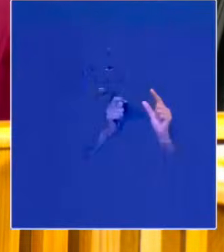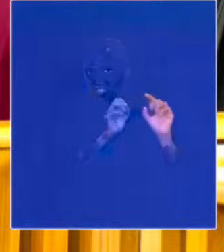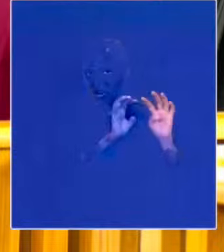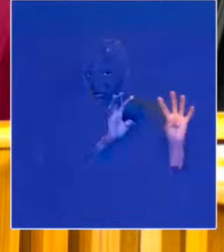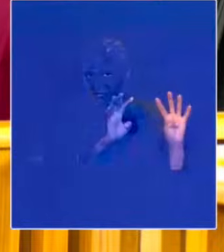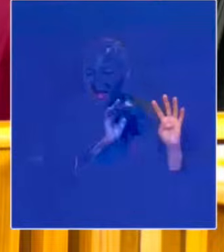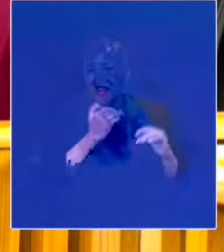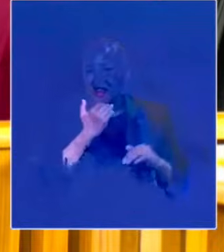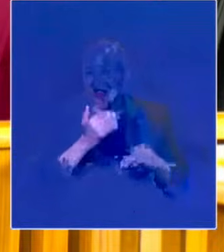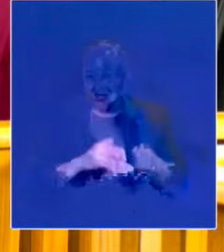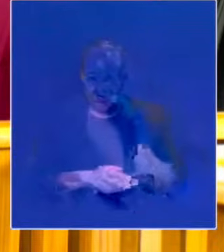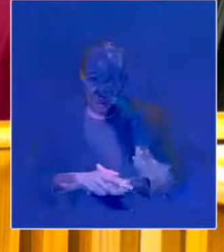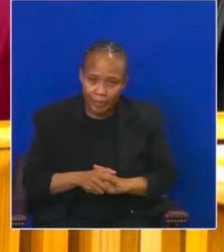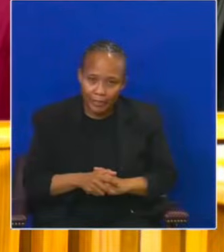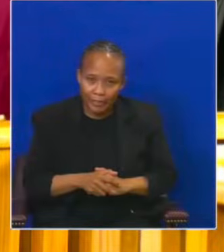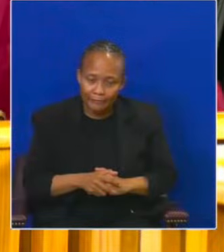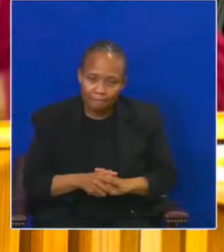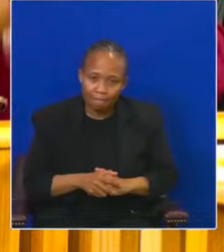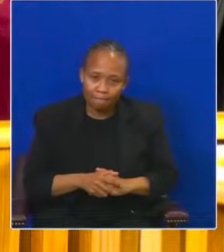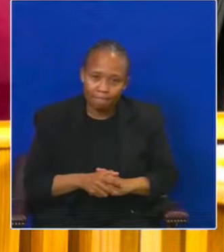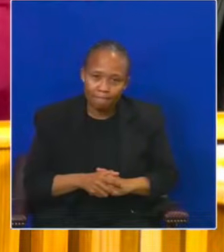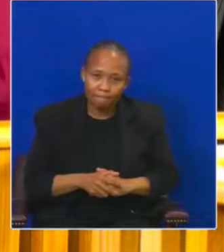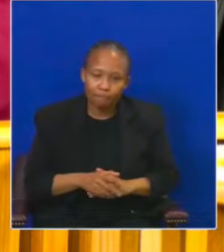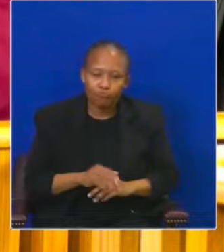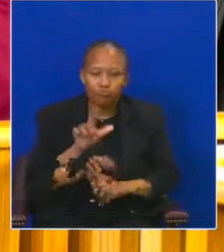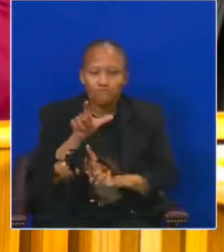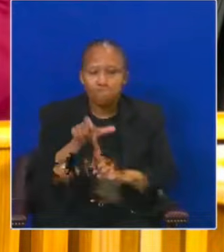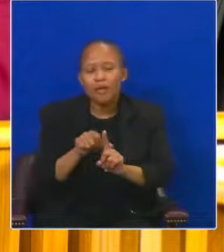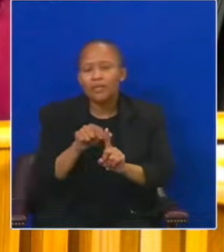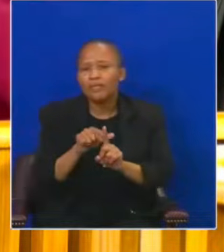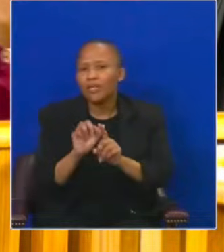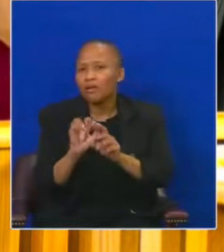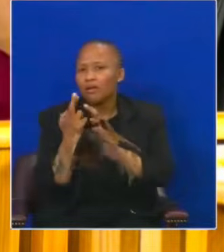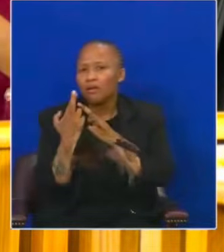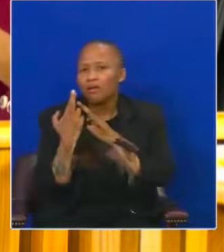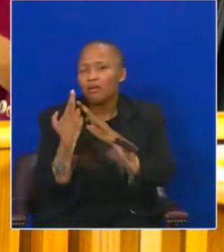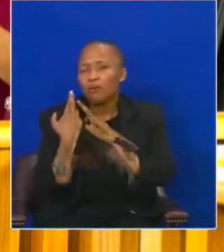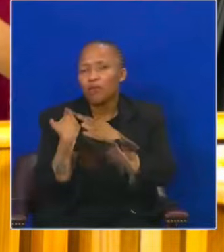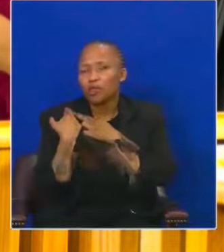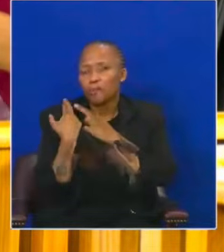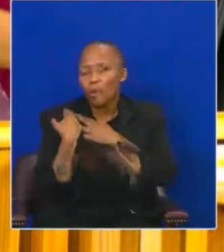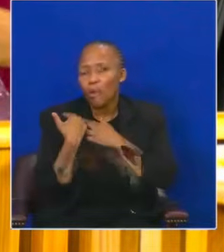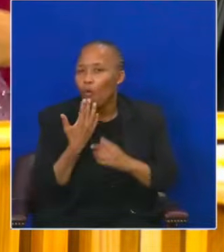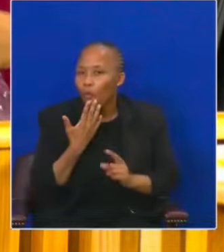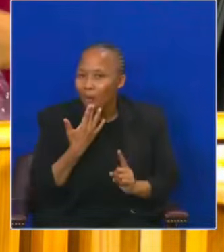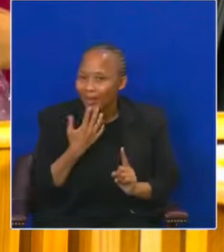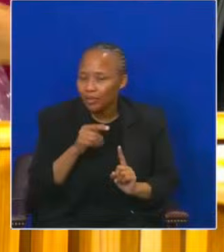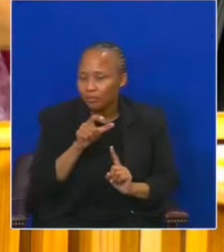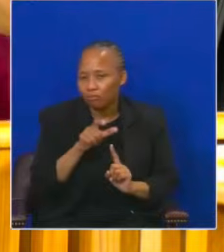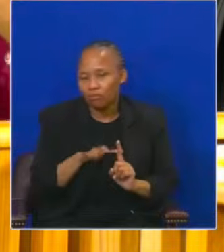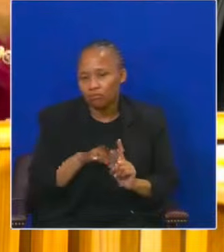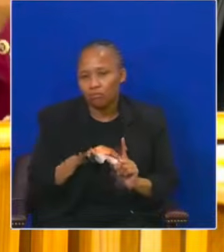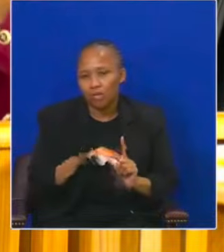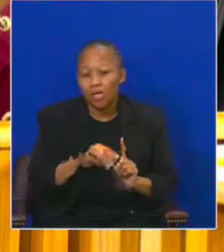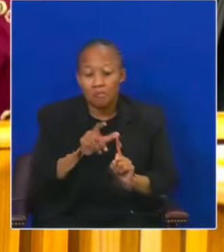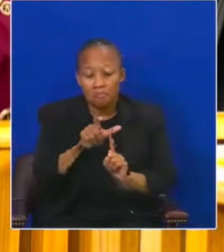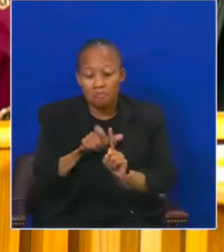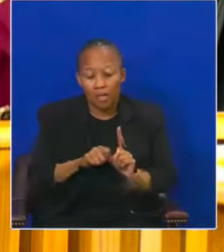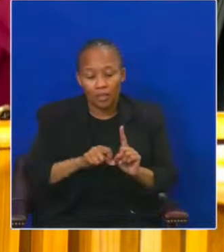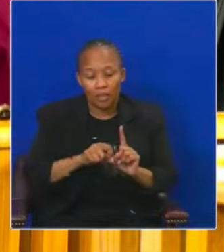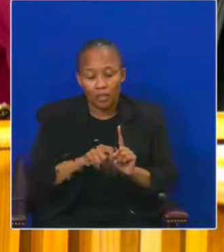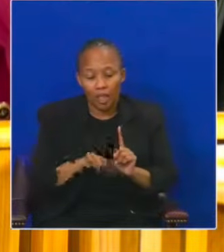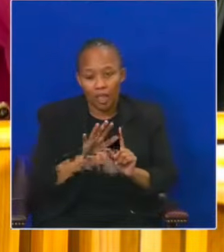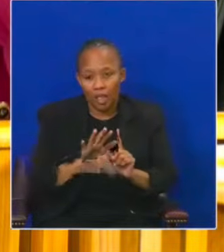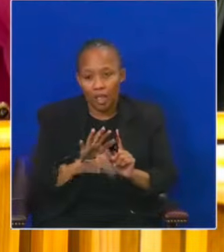The responsible person, it will be the person appointed as per the Firearm Control